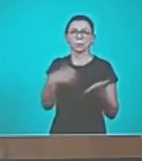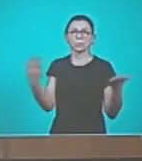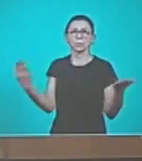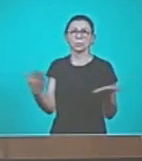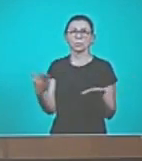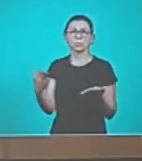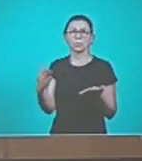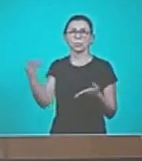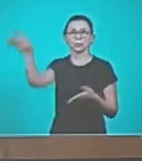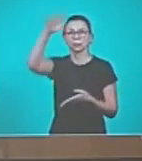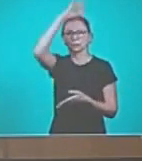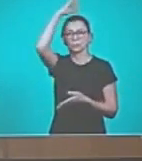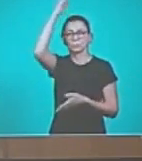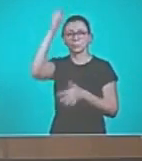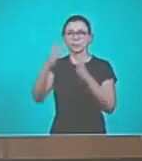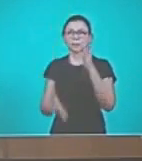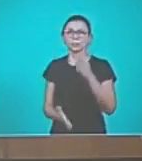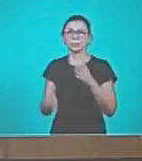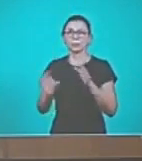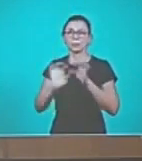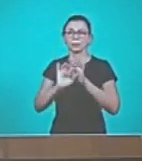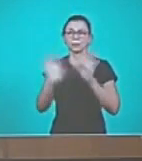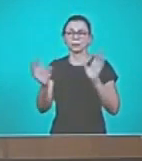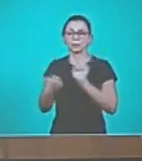The whole work of the Holy Spirit